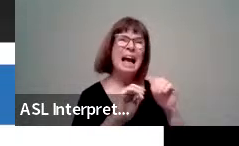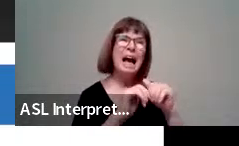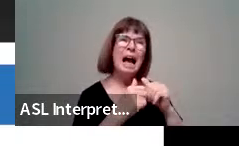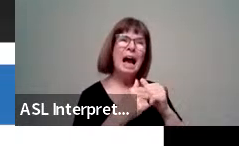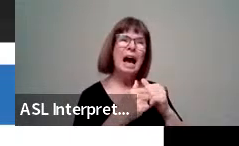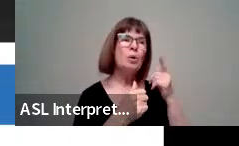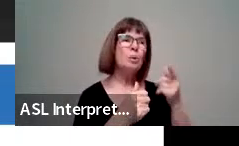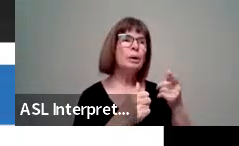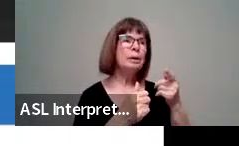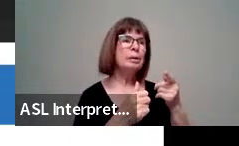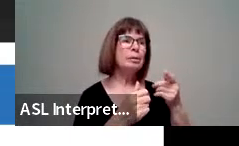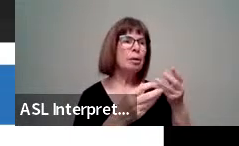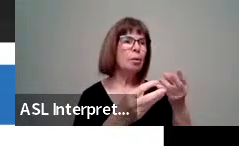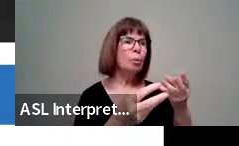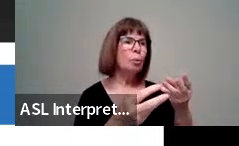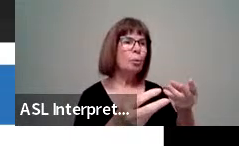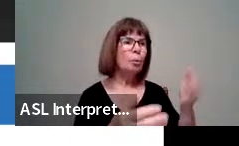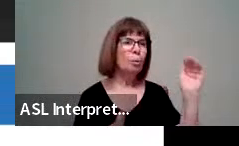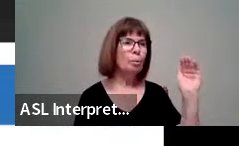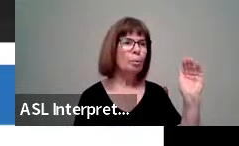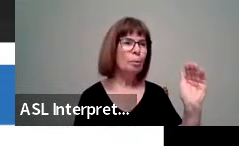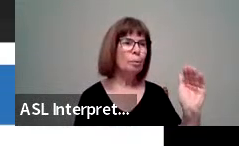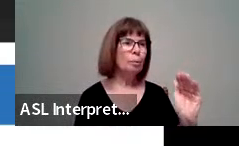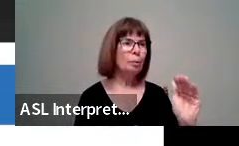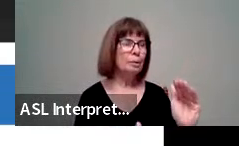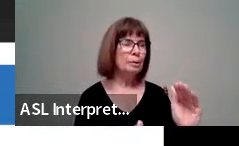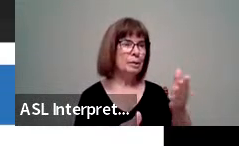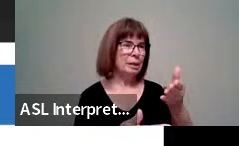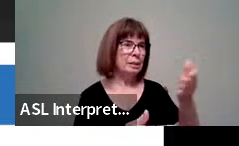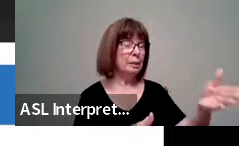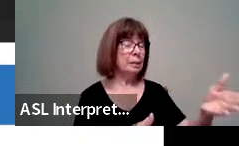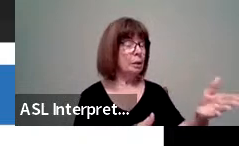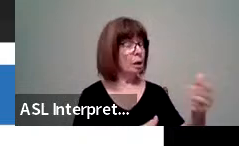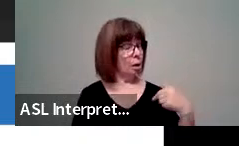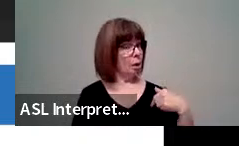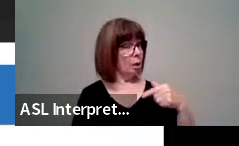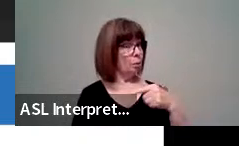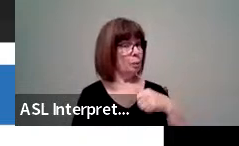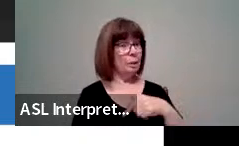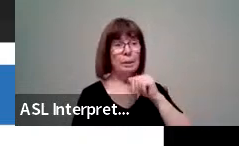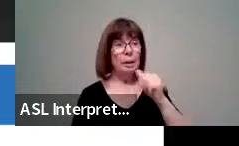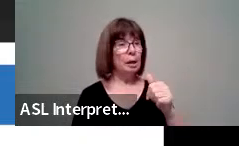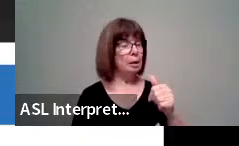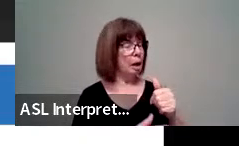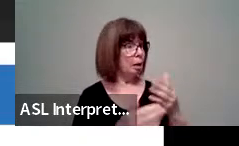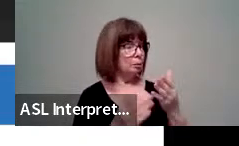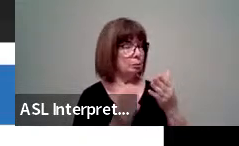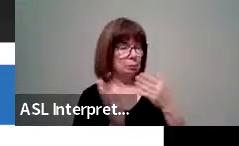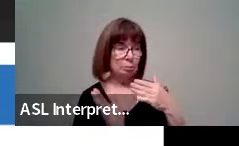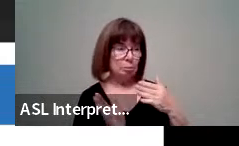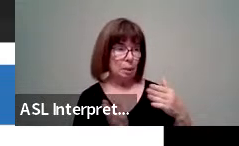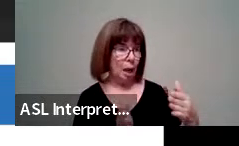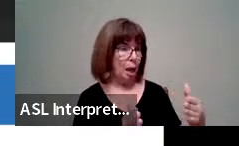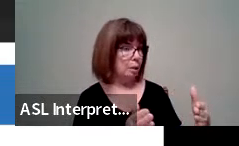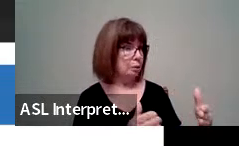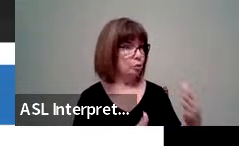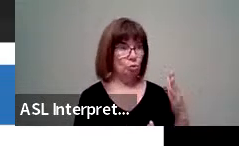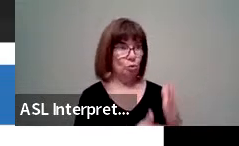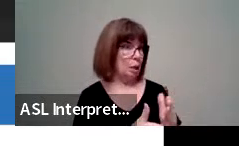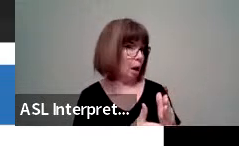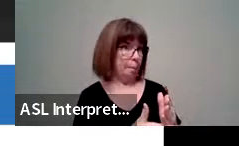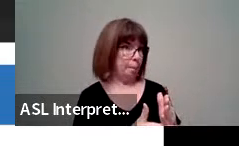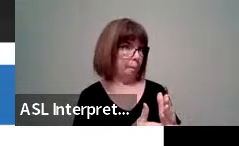phasing these things. And so we are not intending to